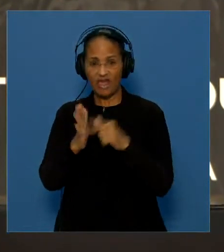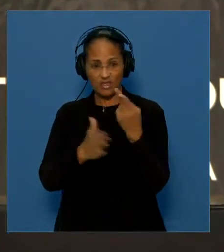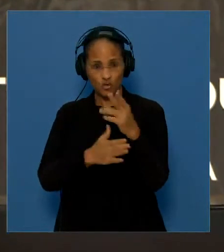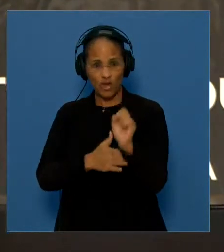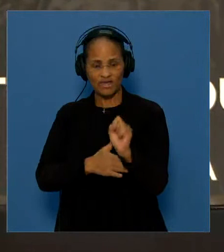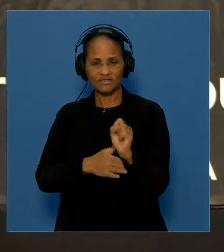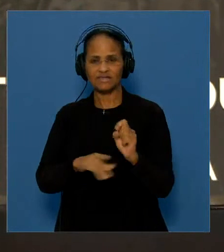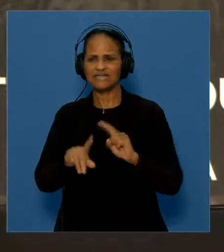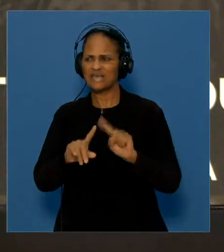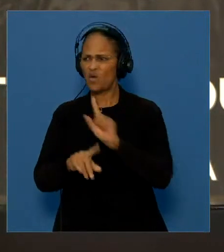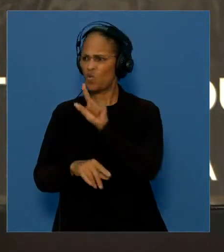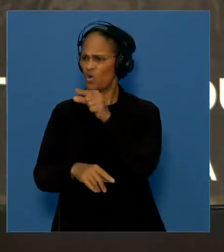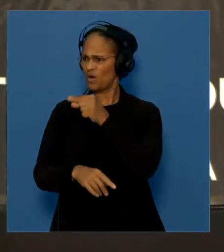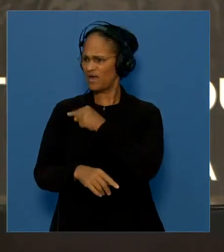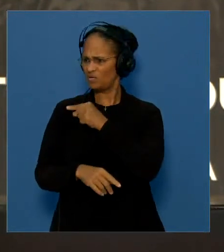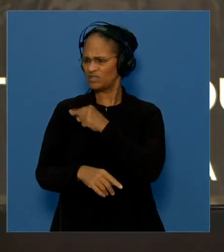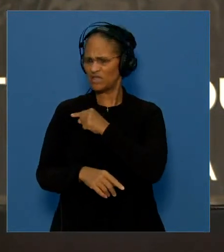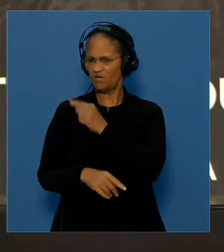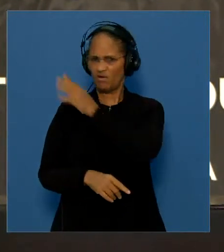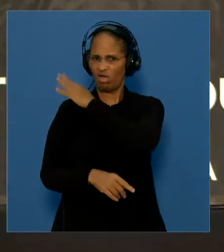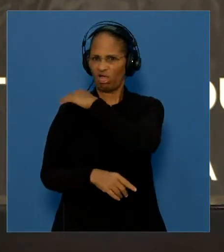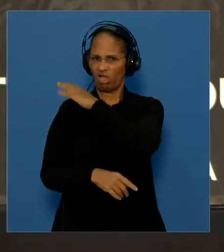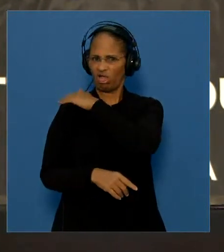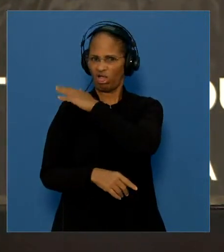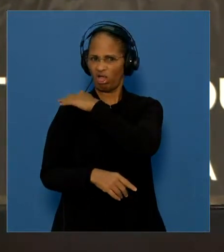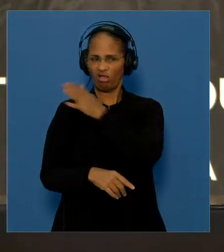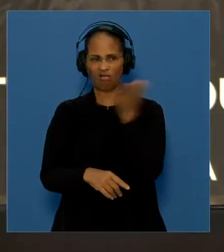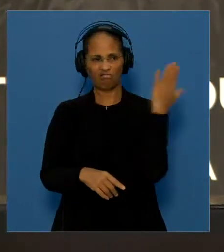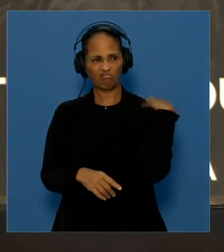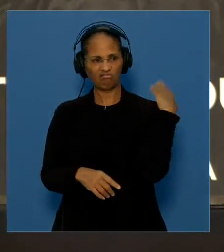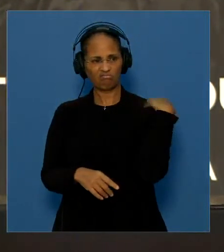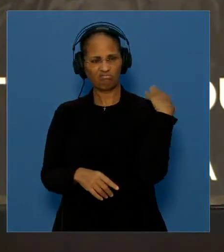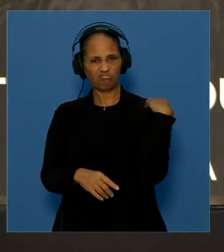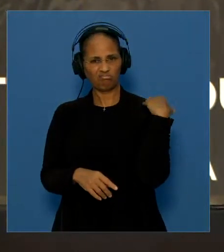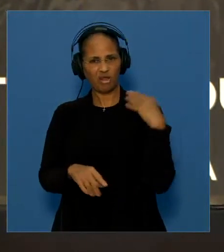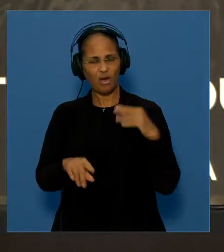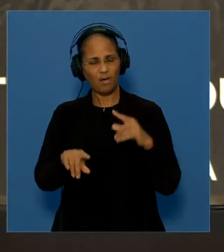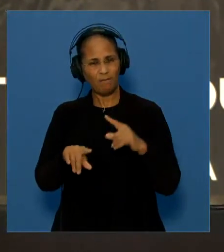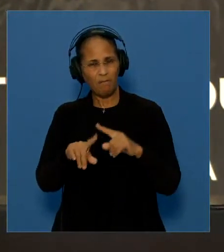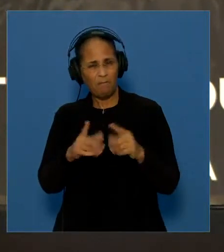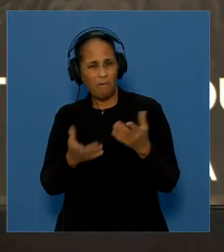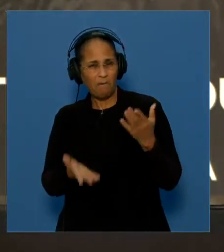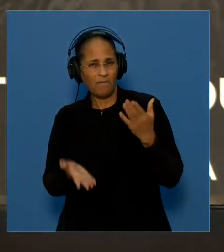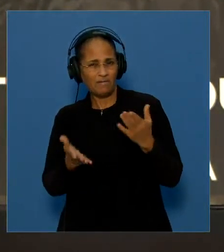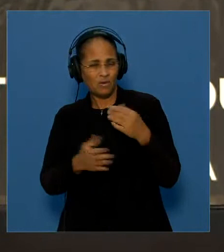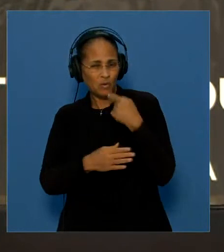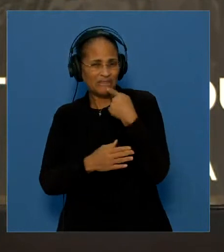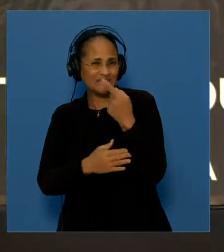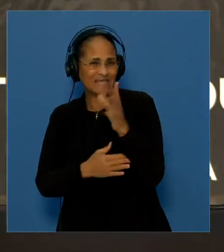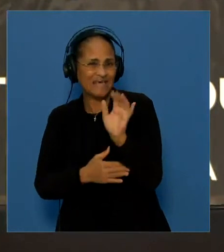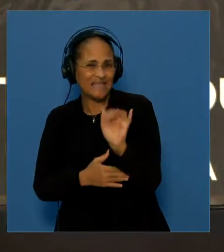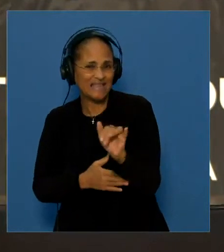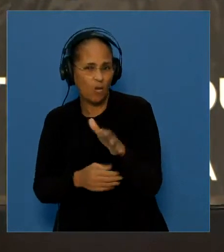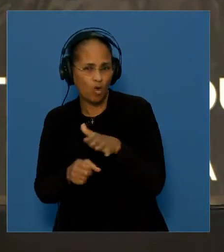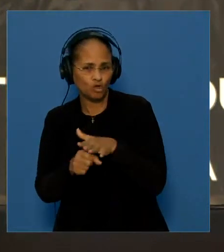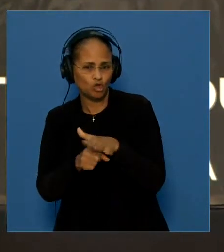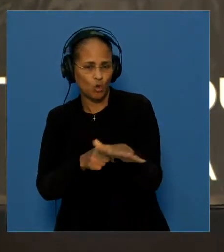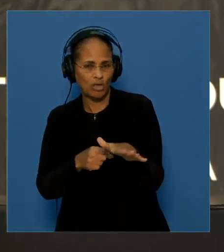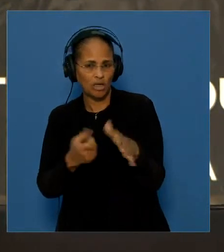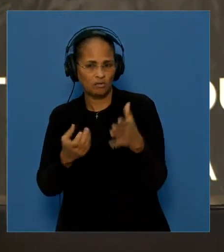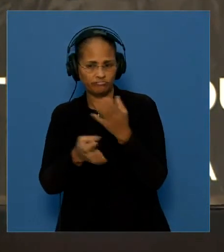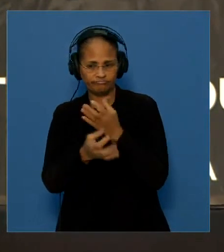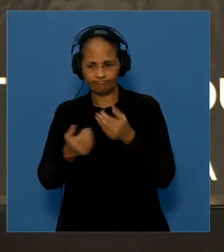of patting ourselves on the back too much during the early going of this pandemic, perhaps signaling that we were totally out of the